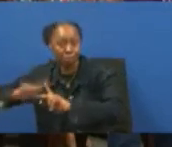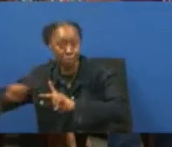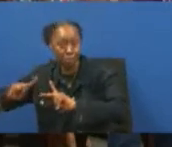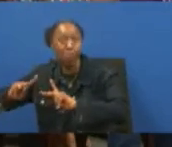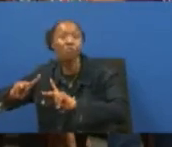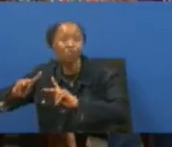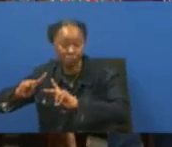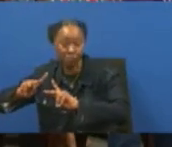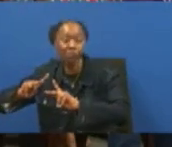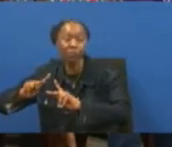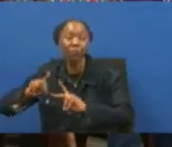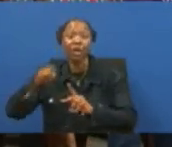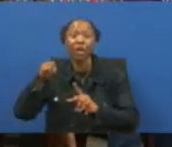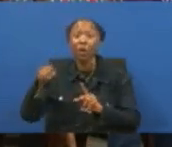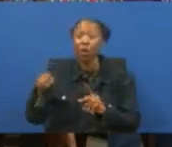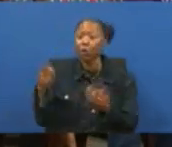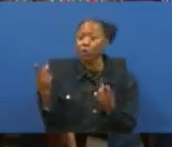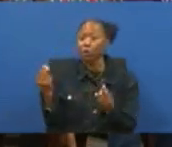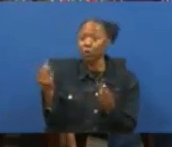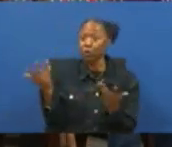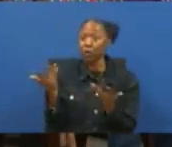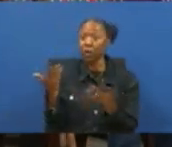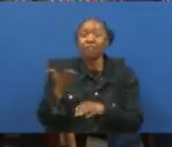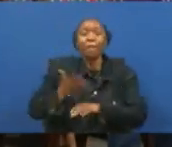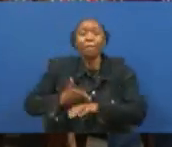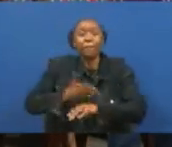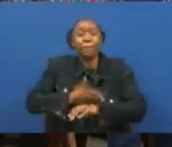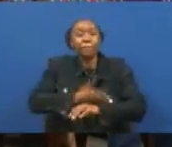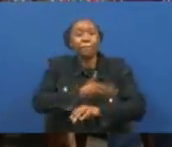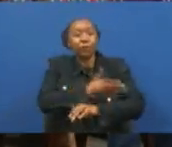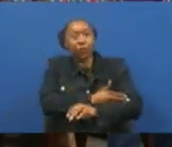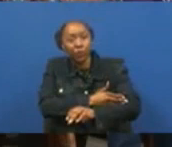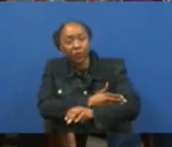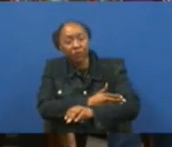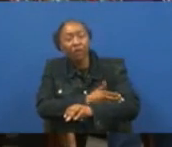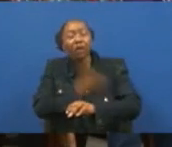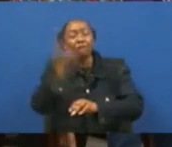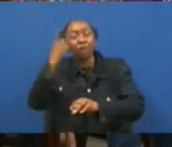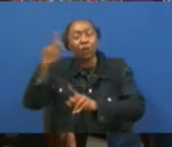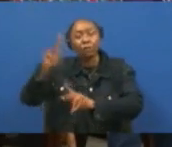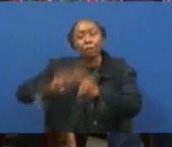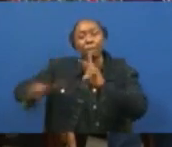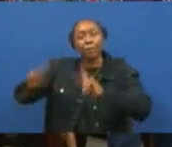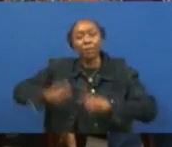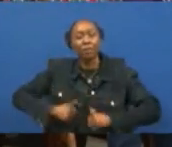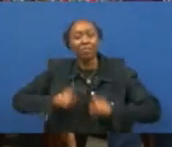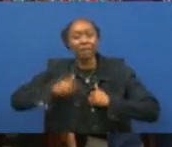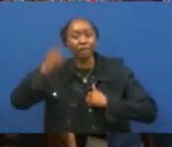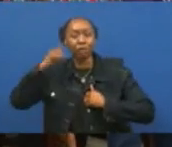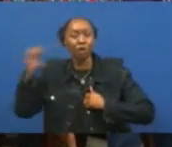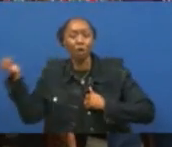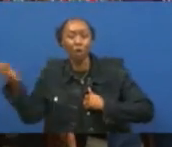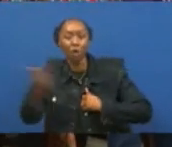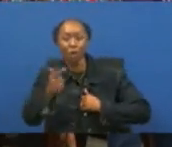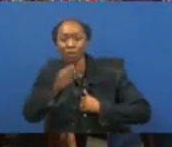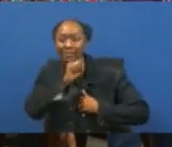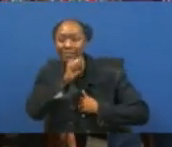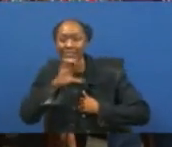She's committed to improving and enhancing that quality of life for seniors that